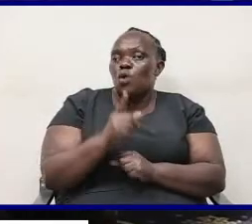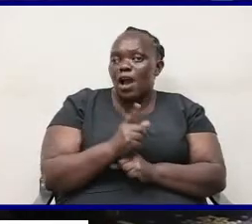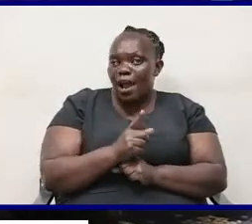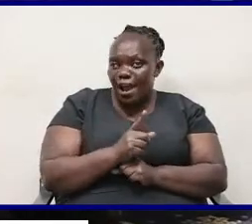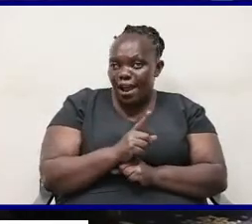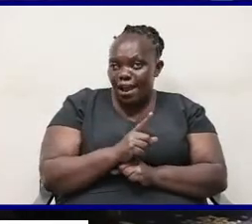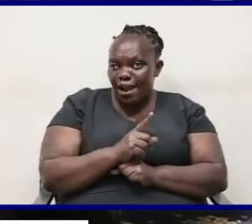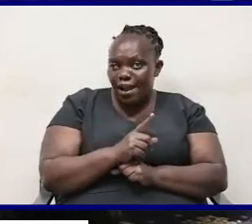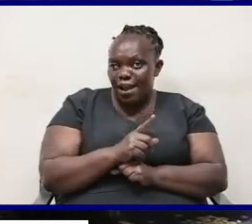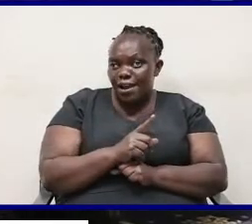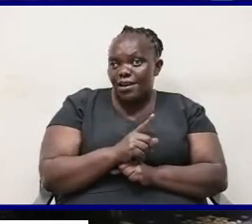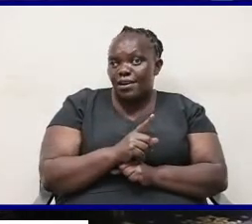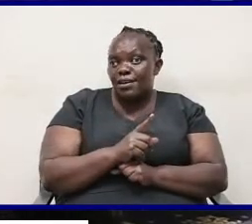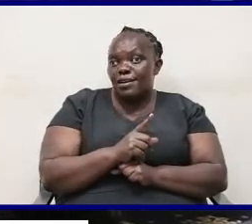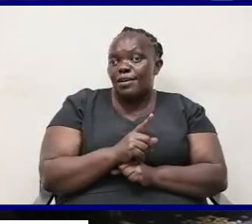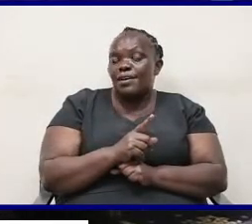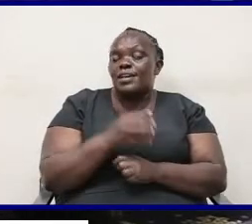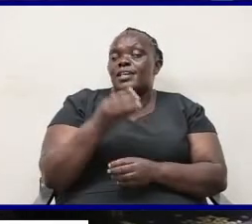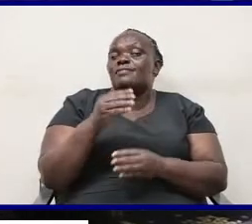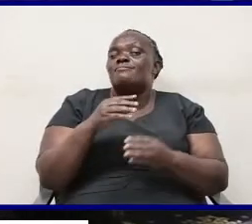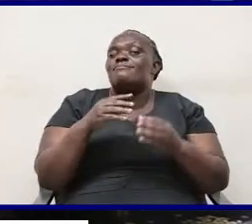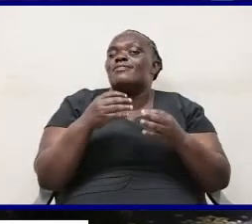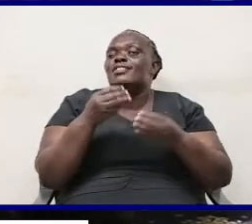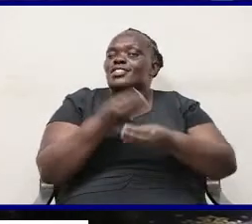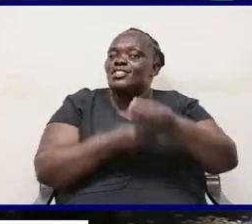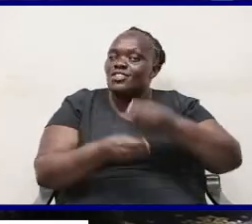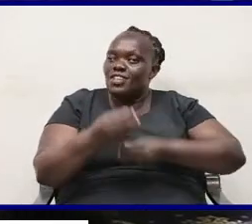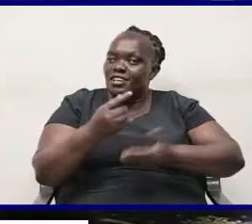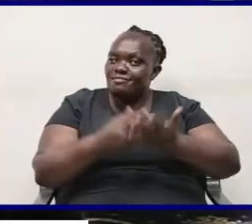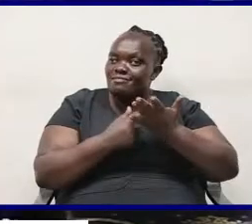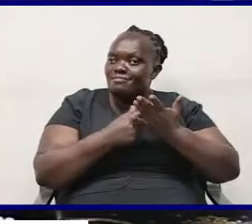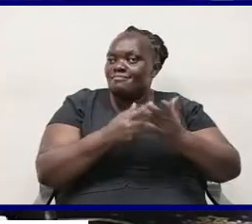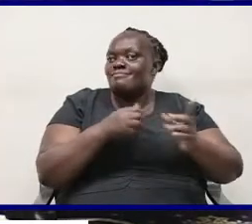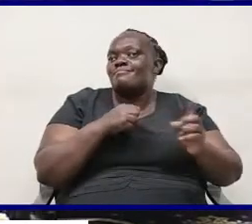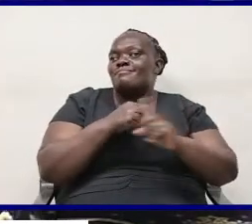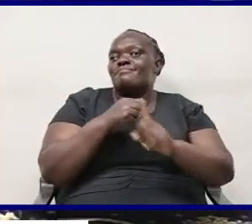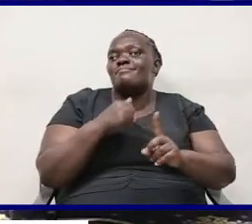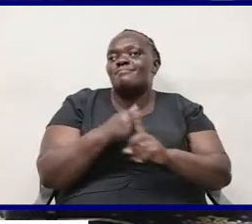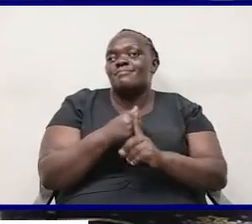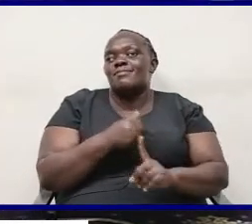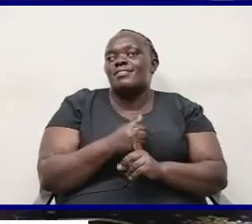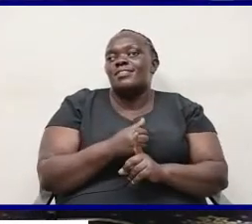that in our trade negotiations, we advocate for